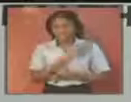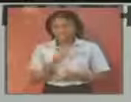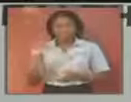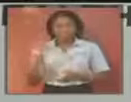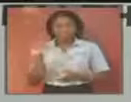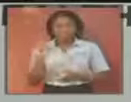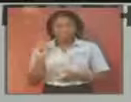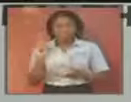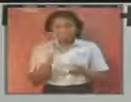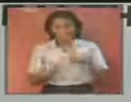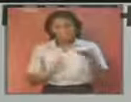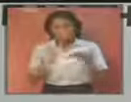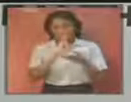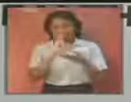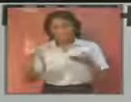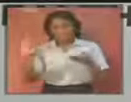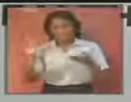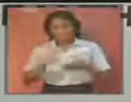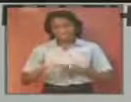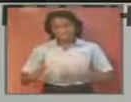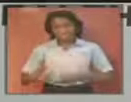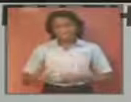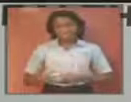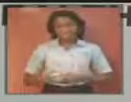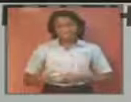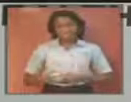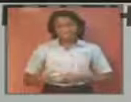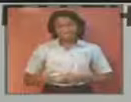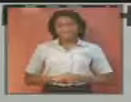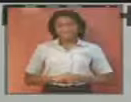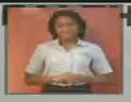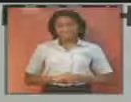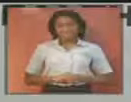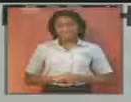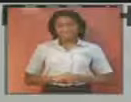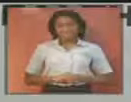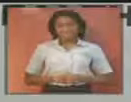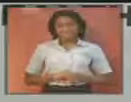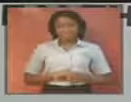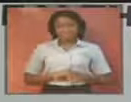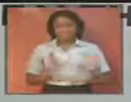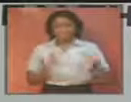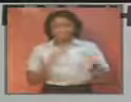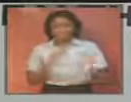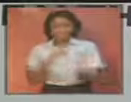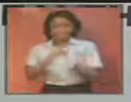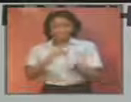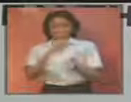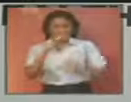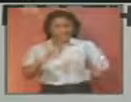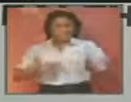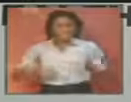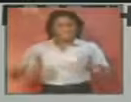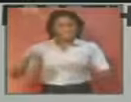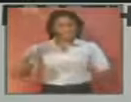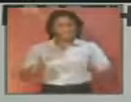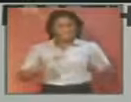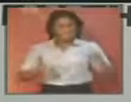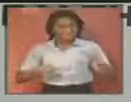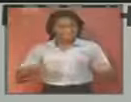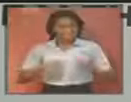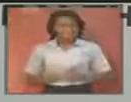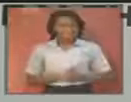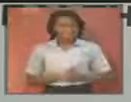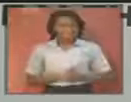of Preclinical Sciences at the Faculty of Medical Sciences, the University of the West Indies. A mouthful there. I am